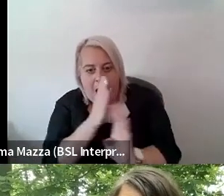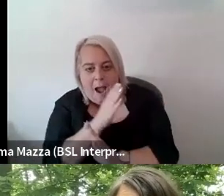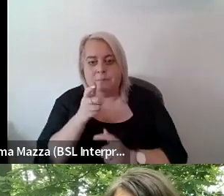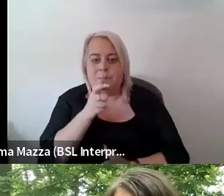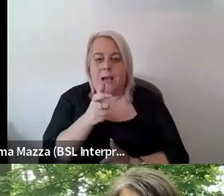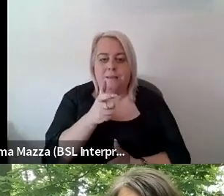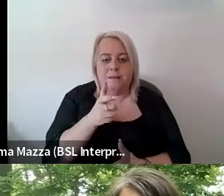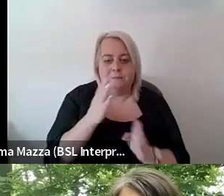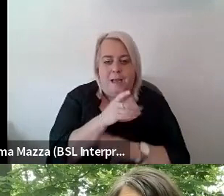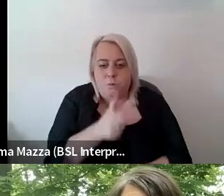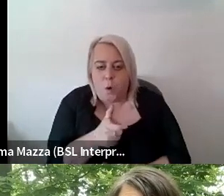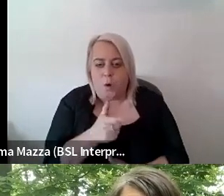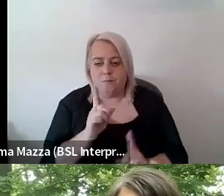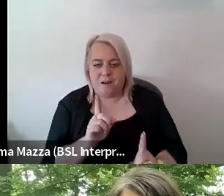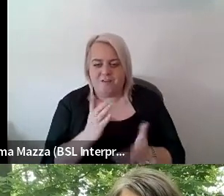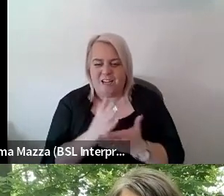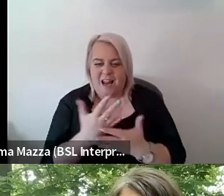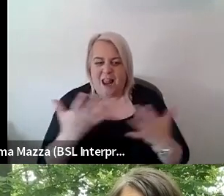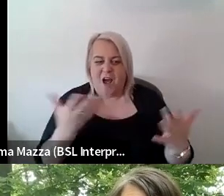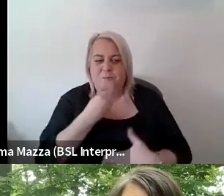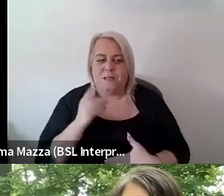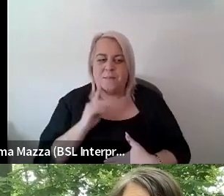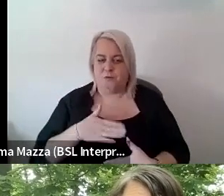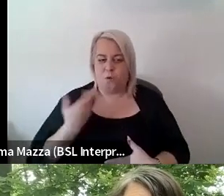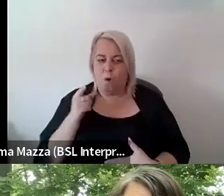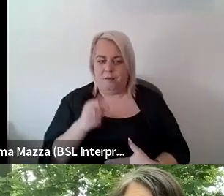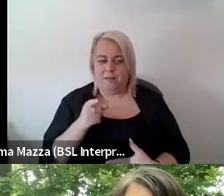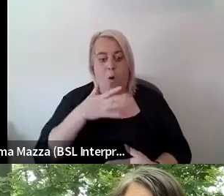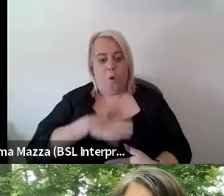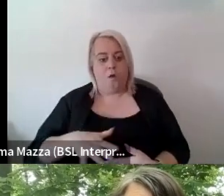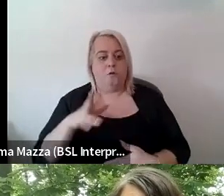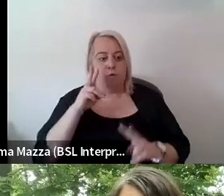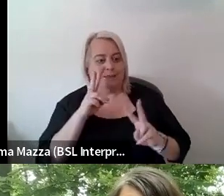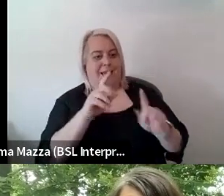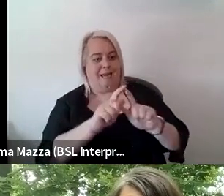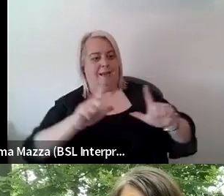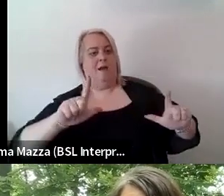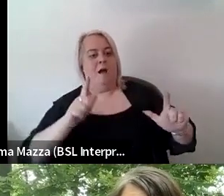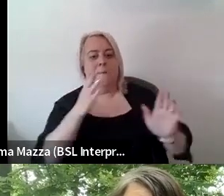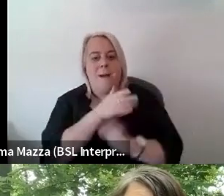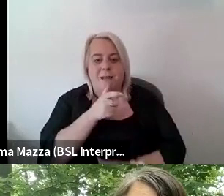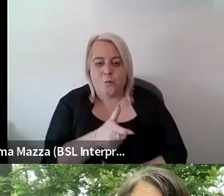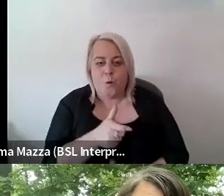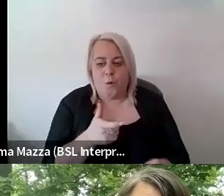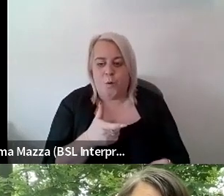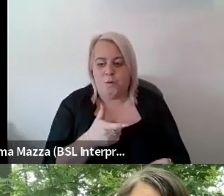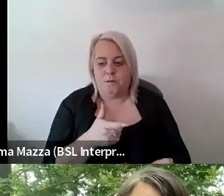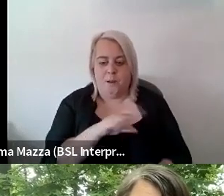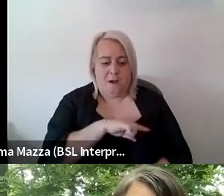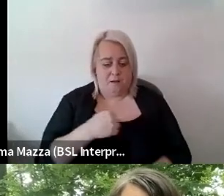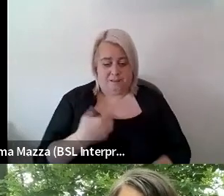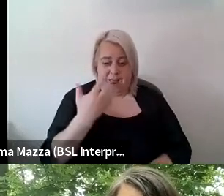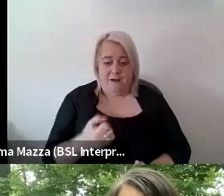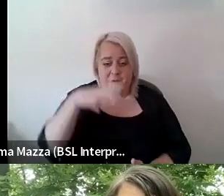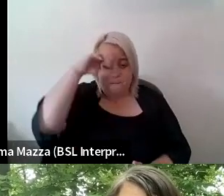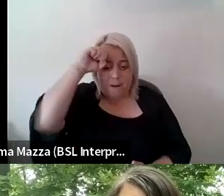people don't need that and don't want that. And because I have working memory issues, you know, I've